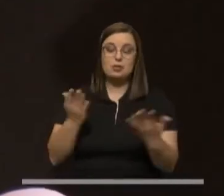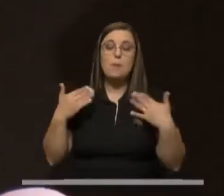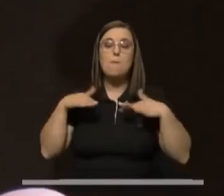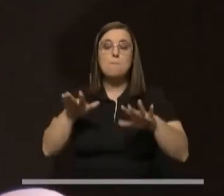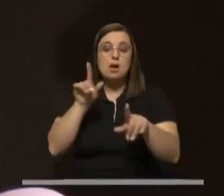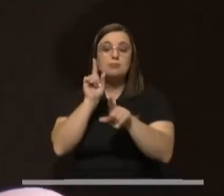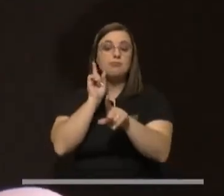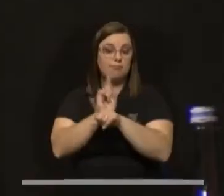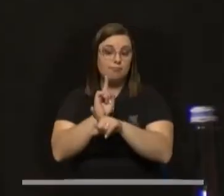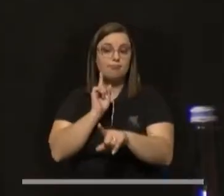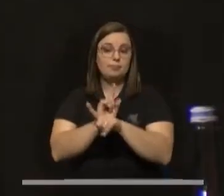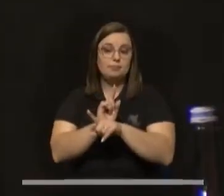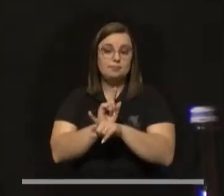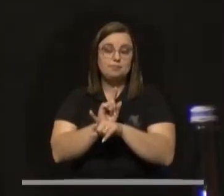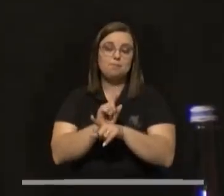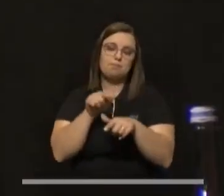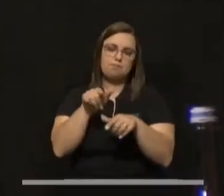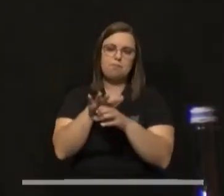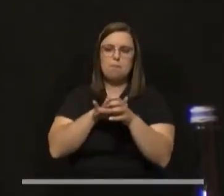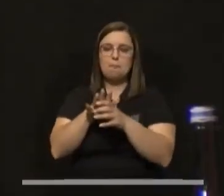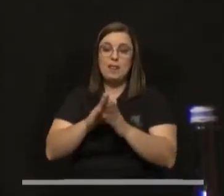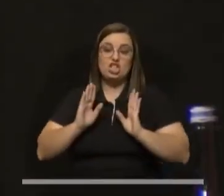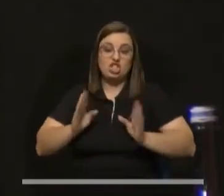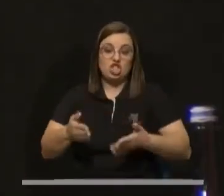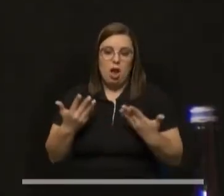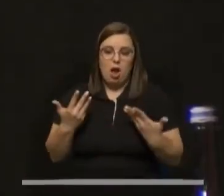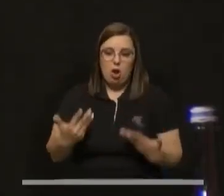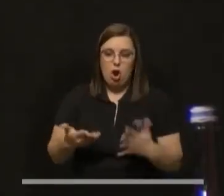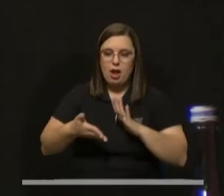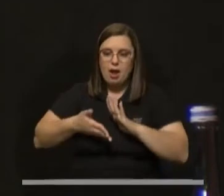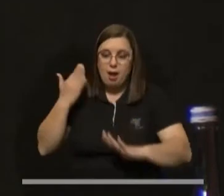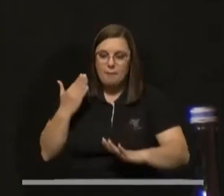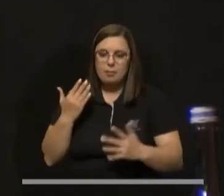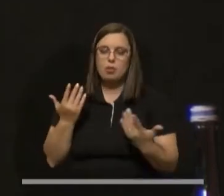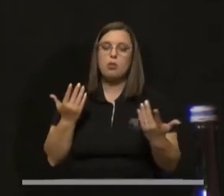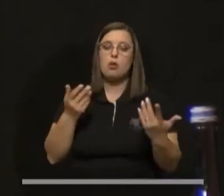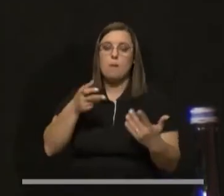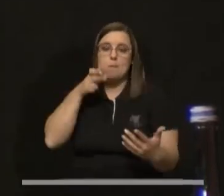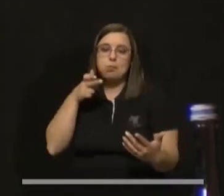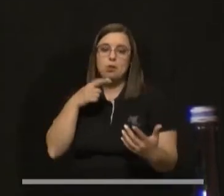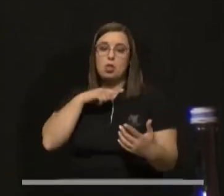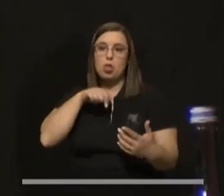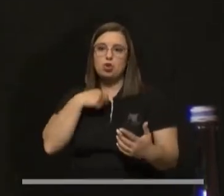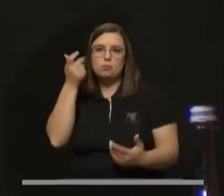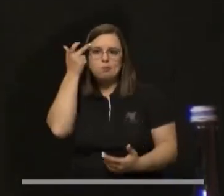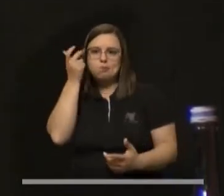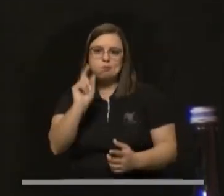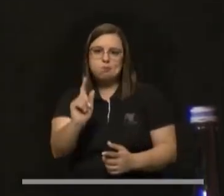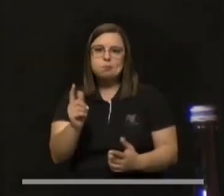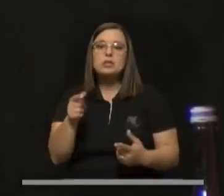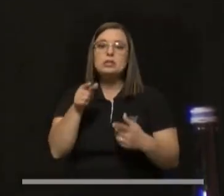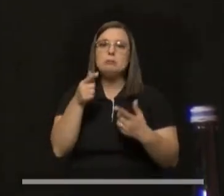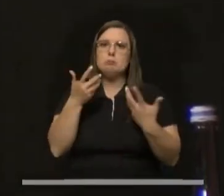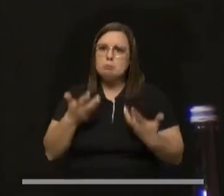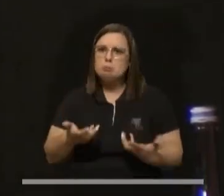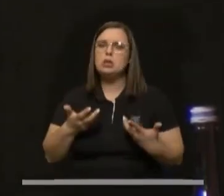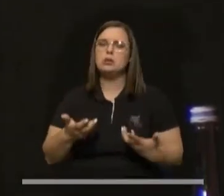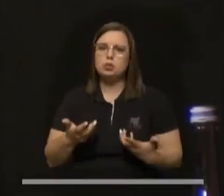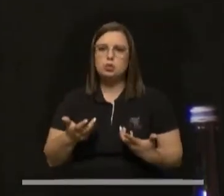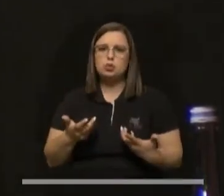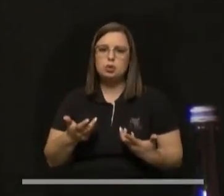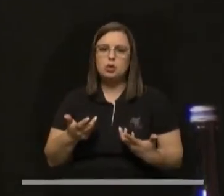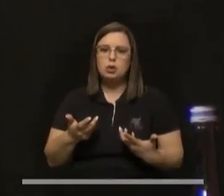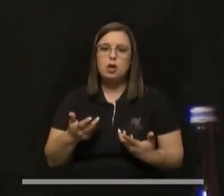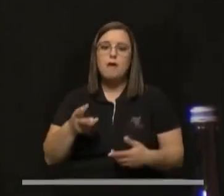ago. But even so, this ephemeral, this speed ends up by having